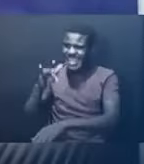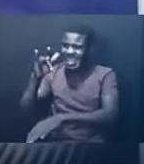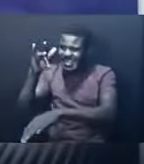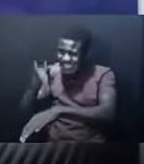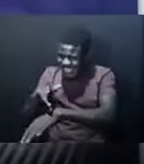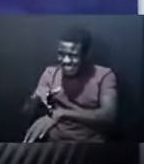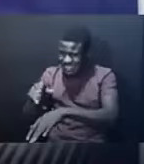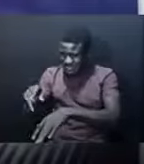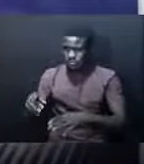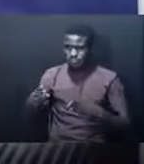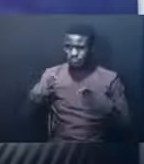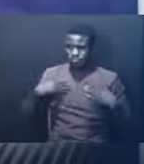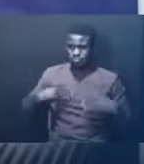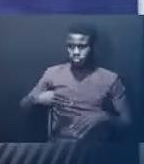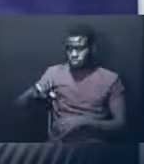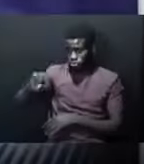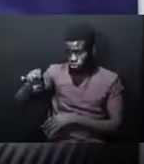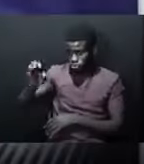God,